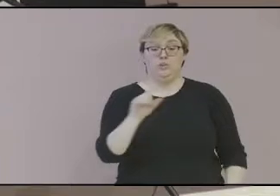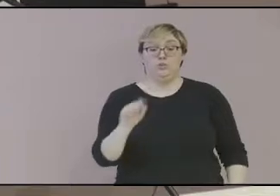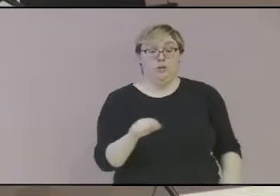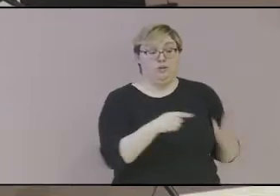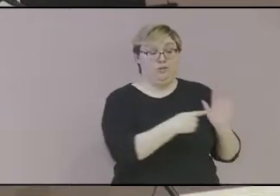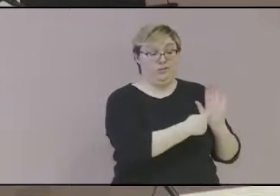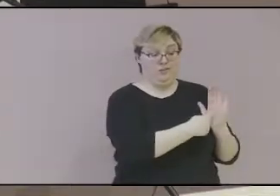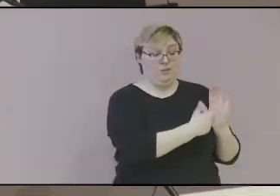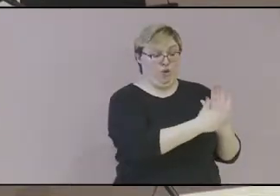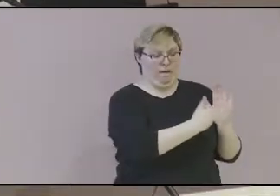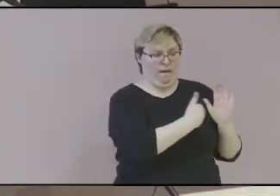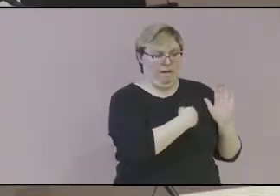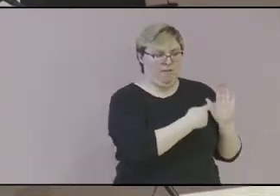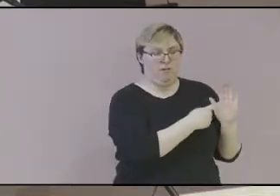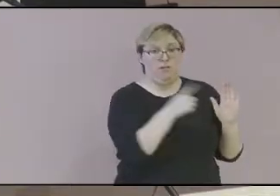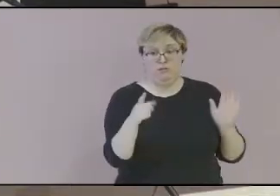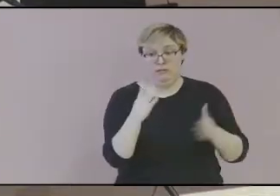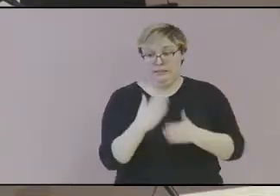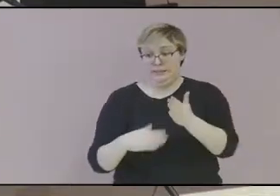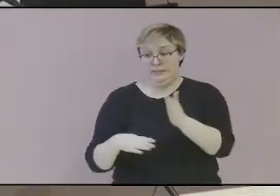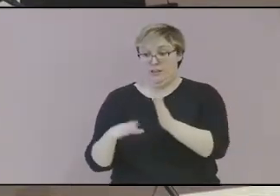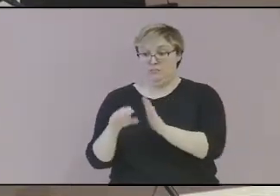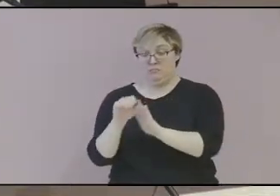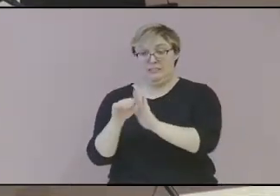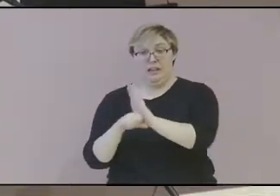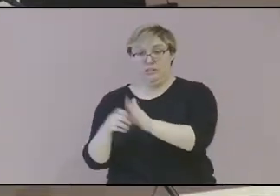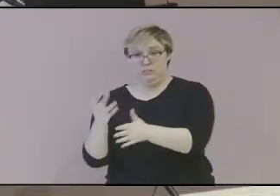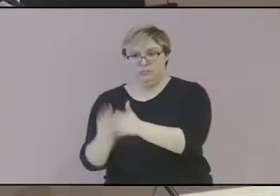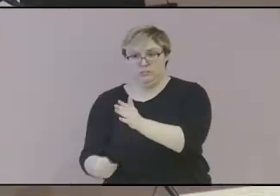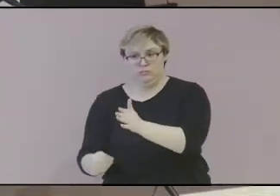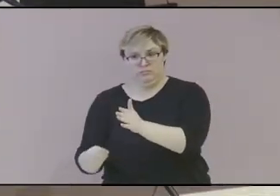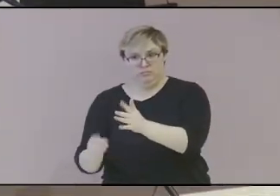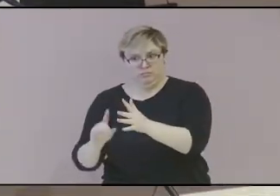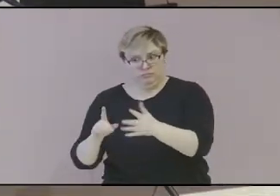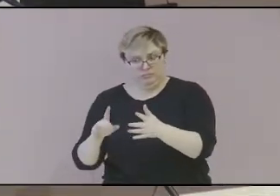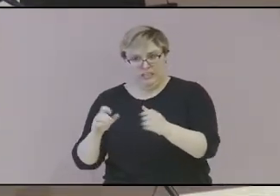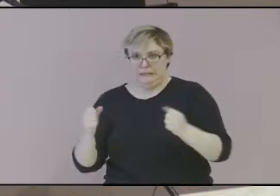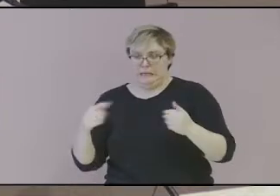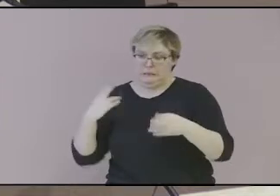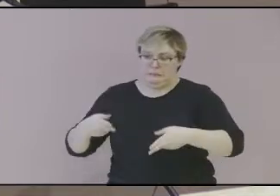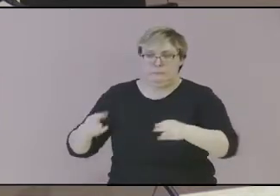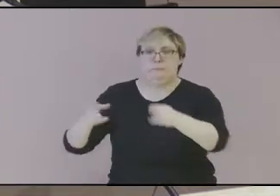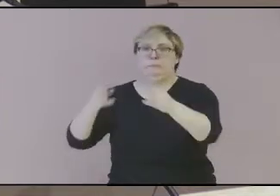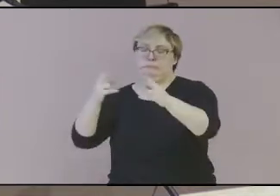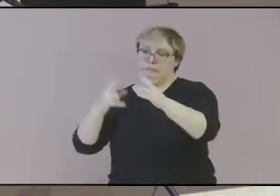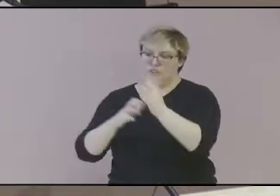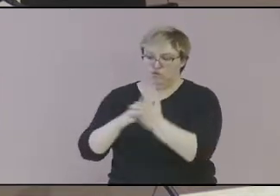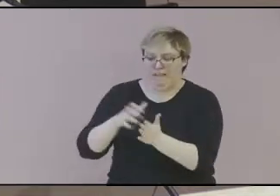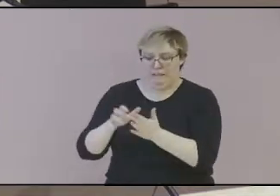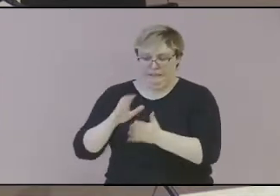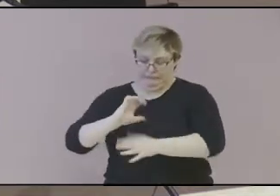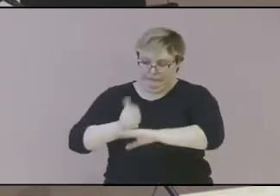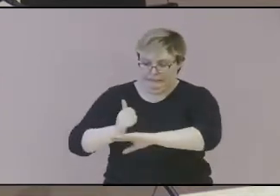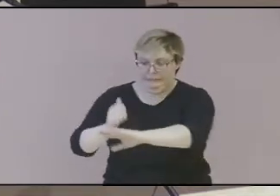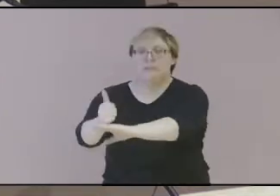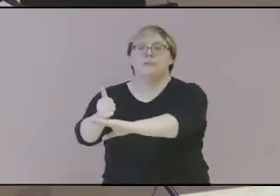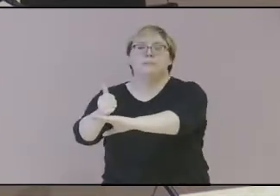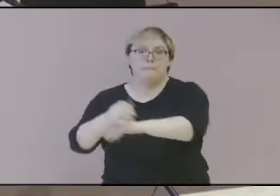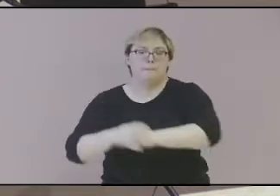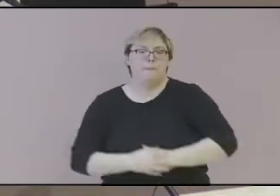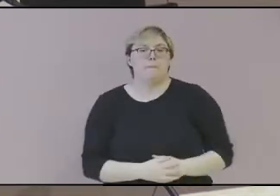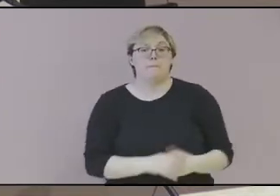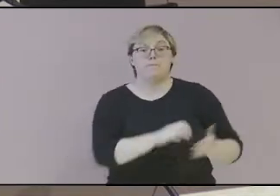them. The New York Department of Health did have one of these plans, and they had circulated their first